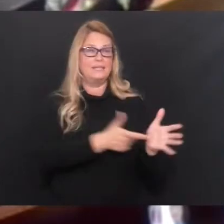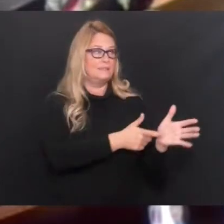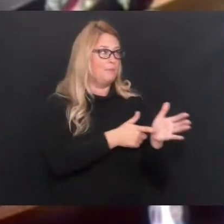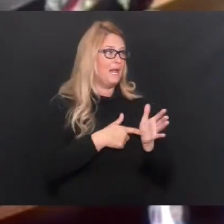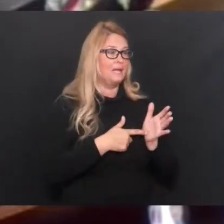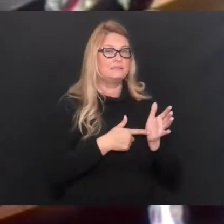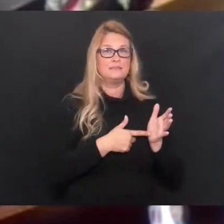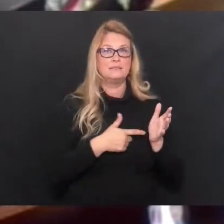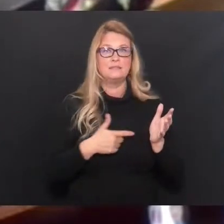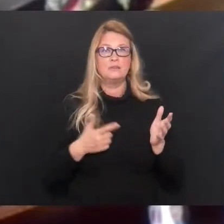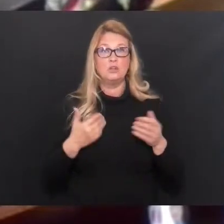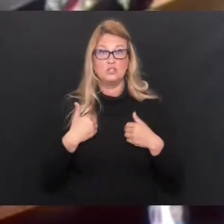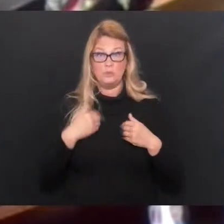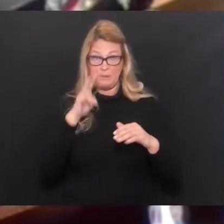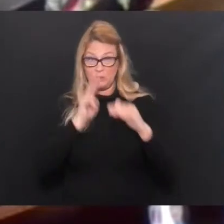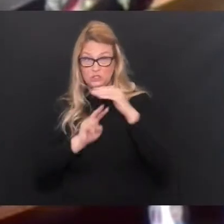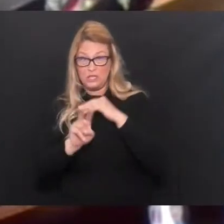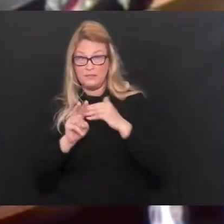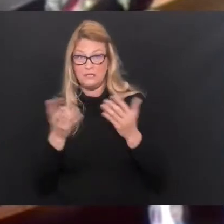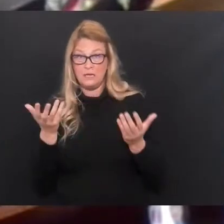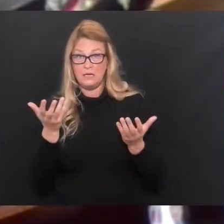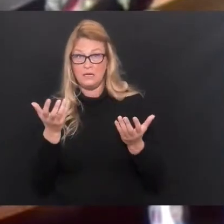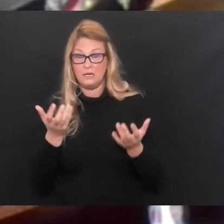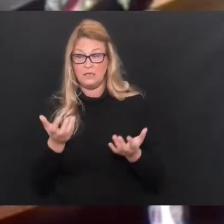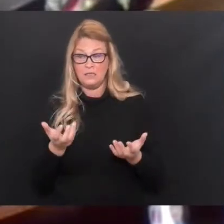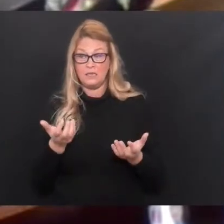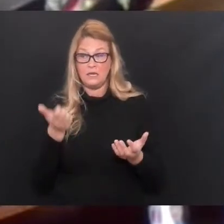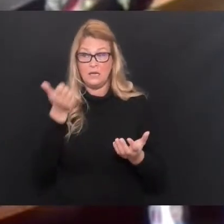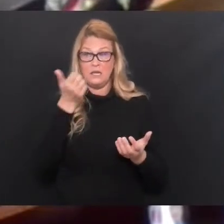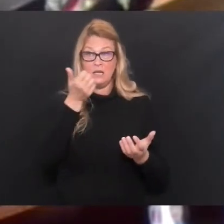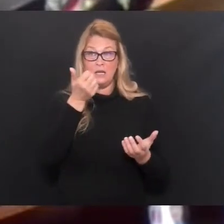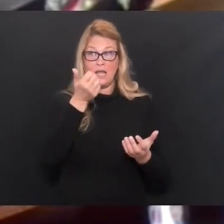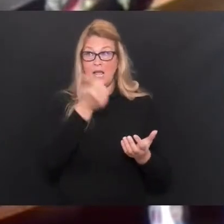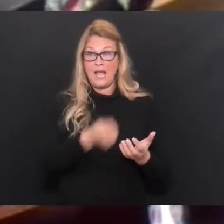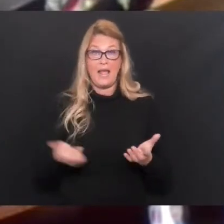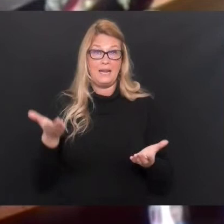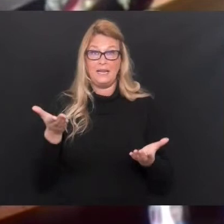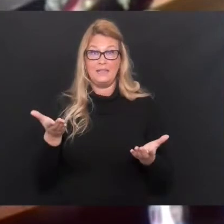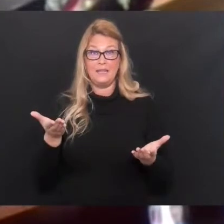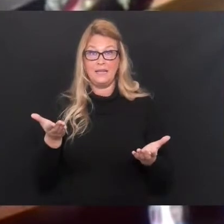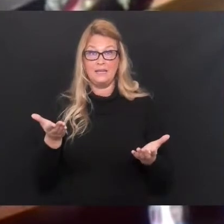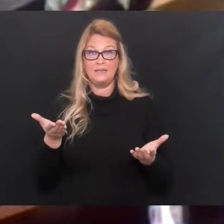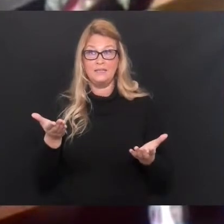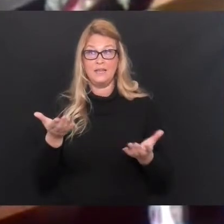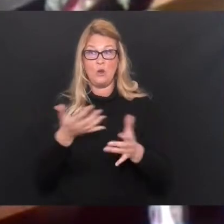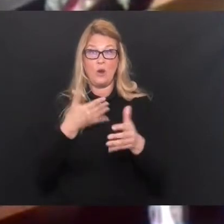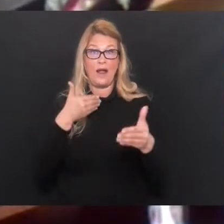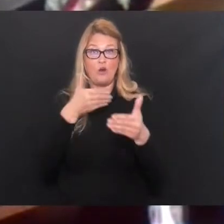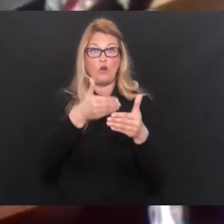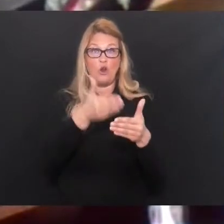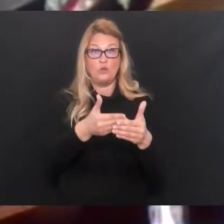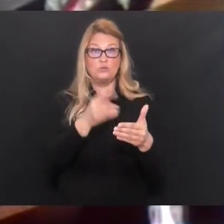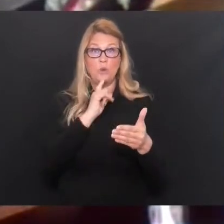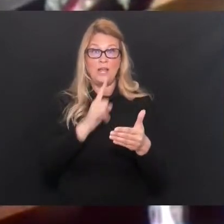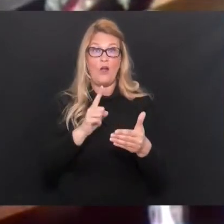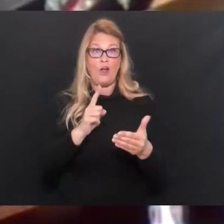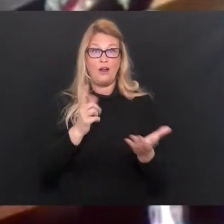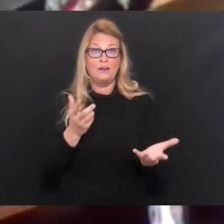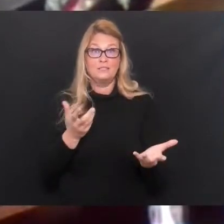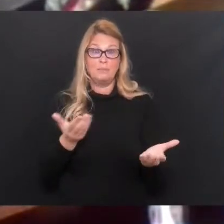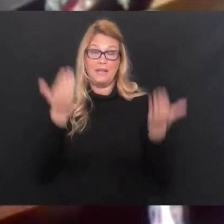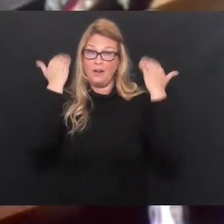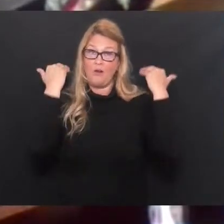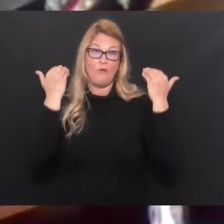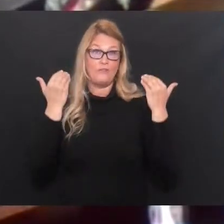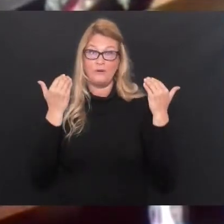to project like how many months in reality we are away from getting to a saturation point where